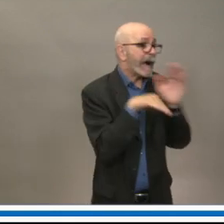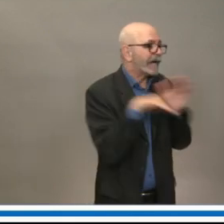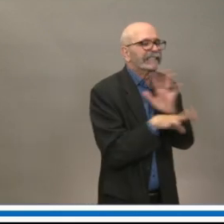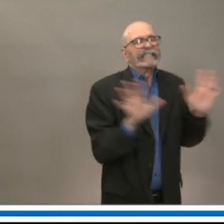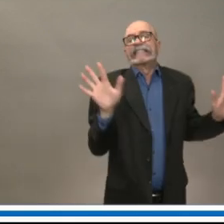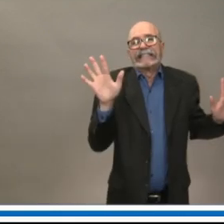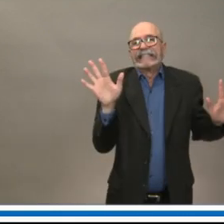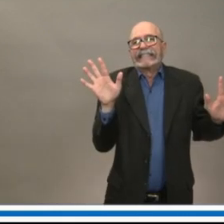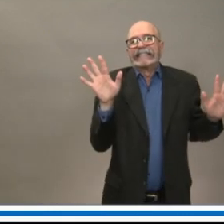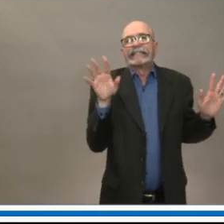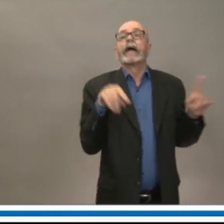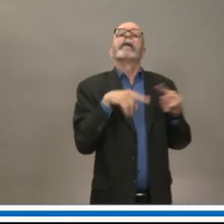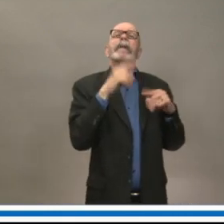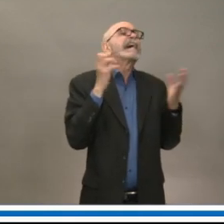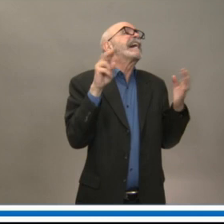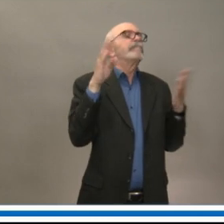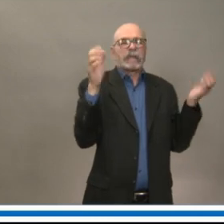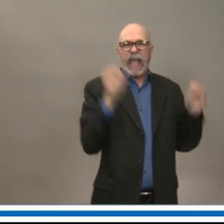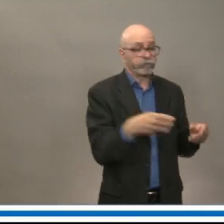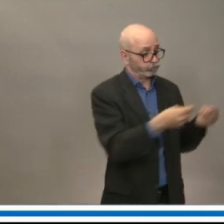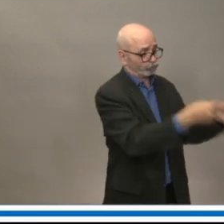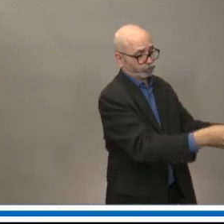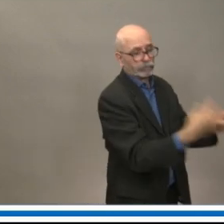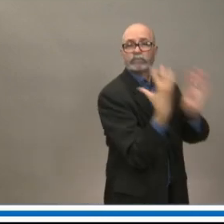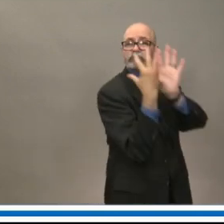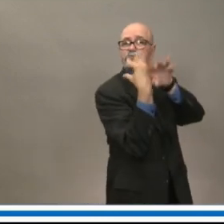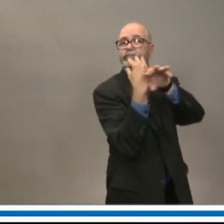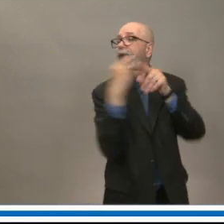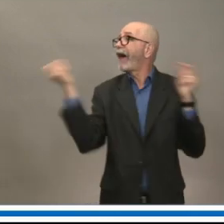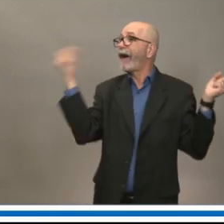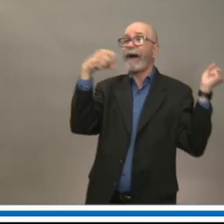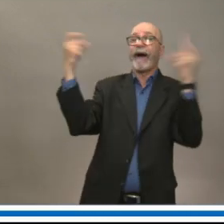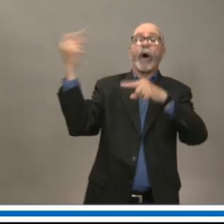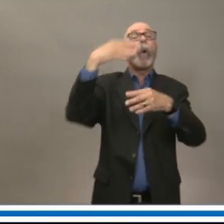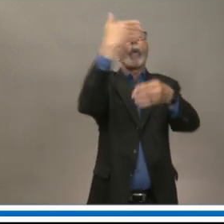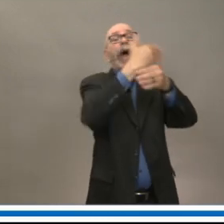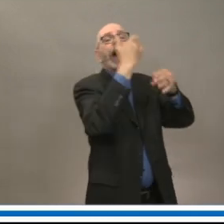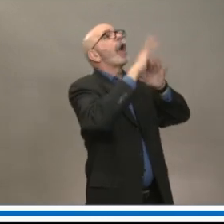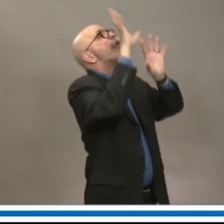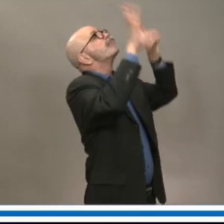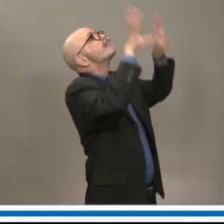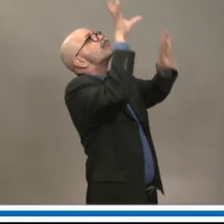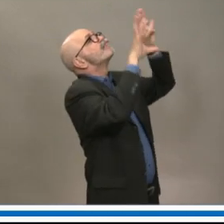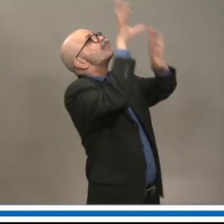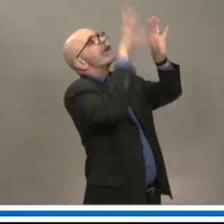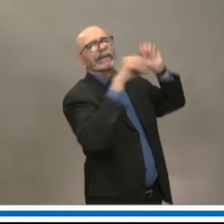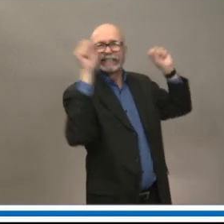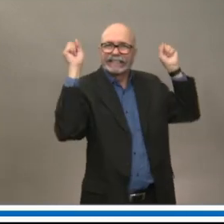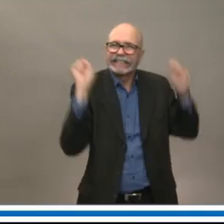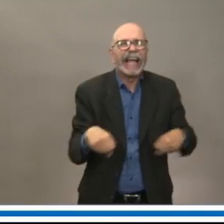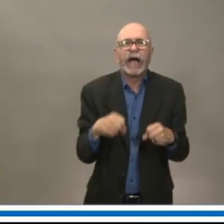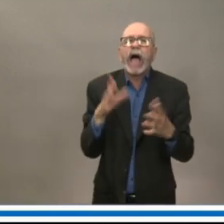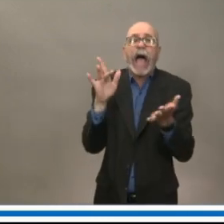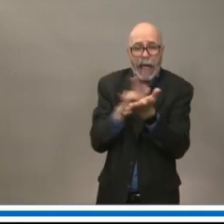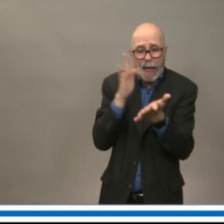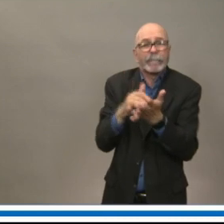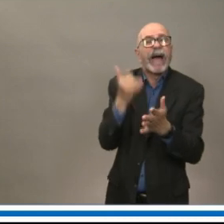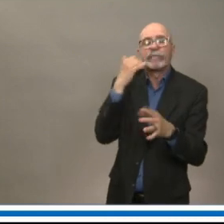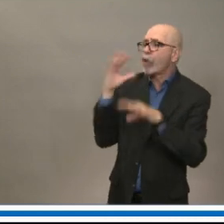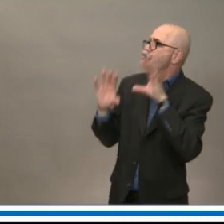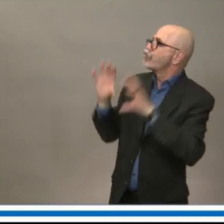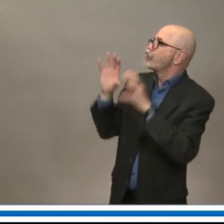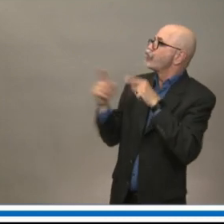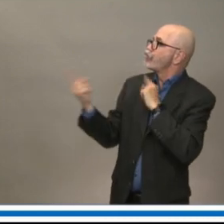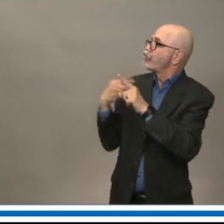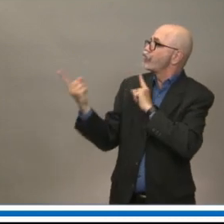loved one, wave through the window, visit them virtually by using those iPads. And when we want the doors to